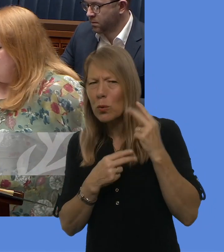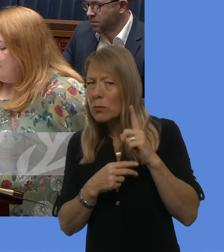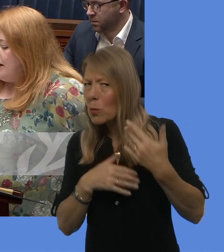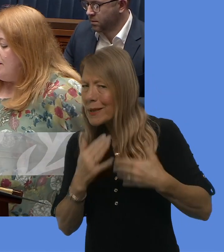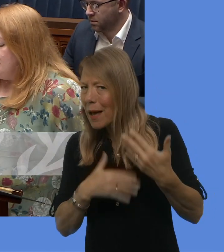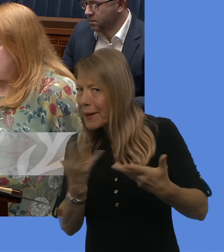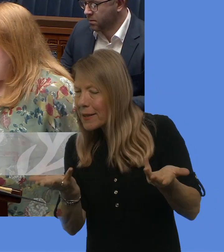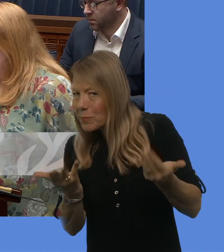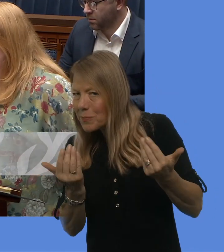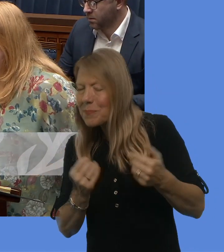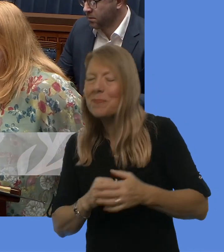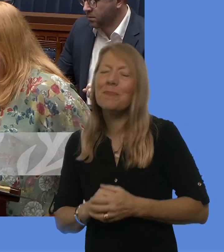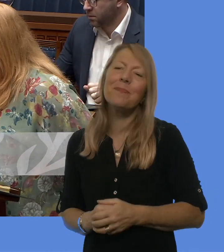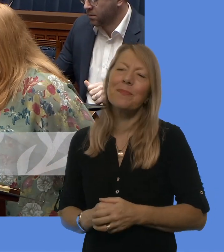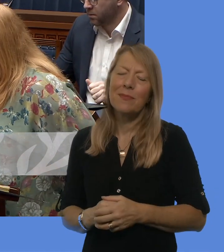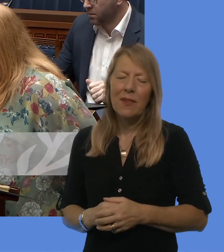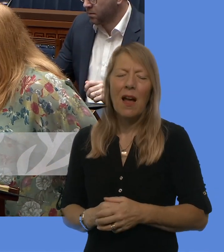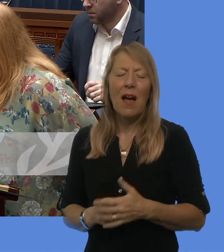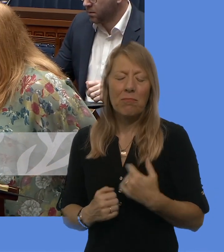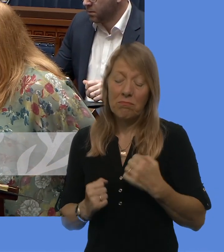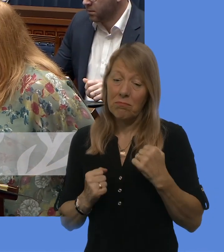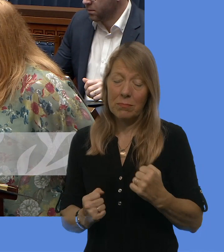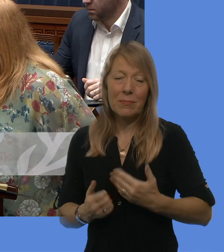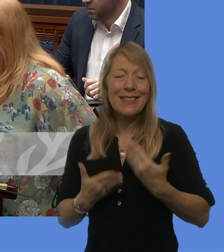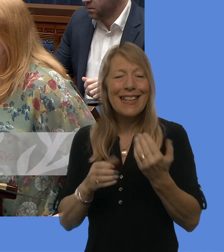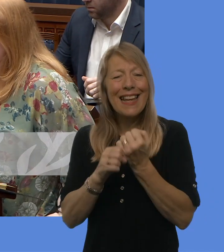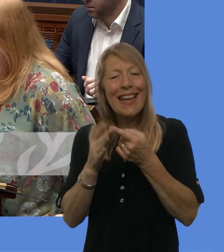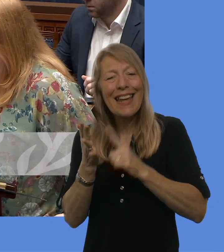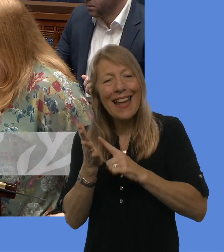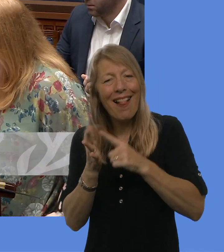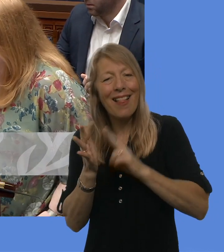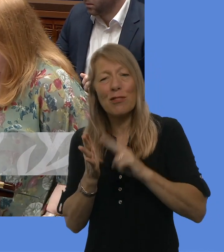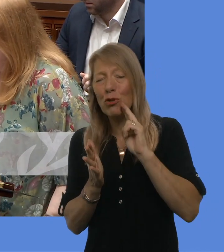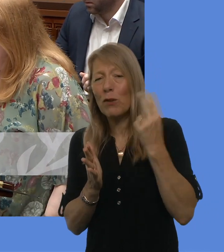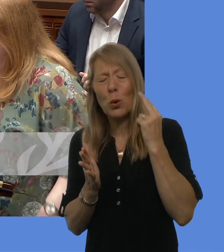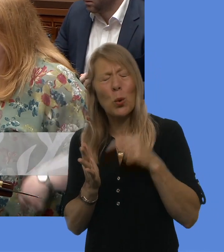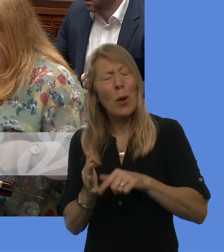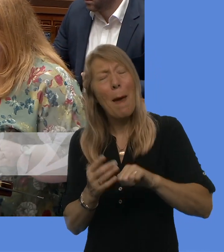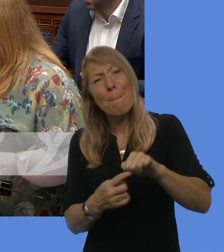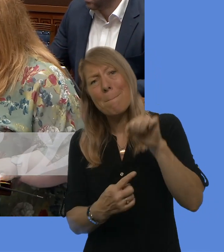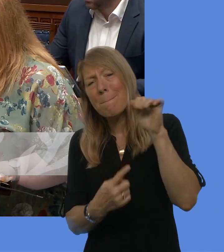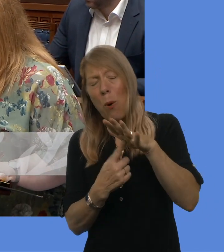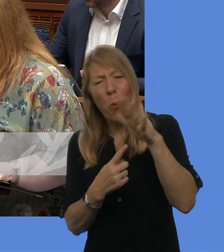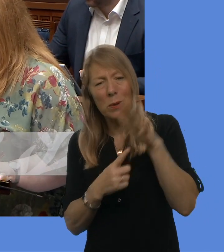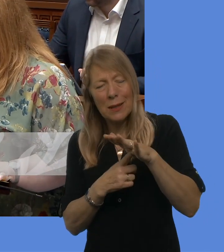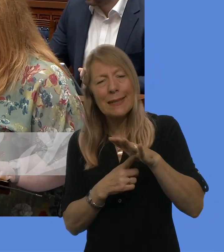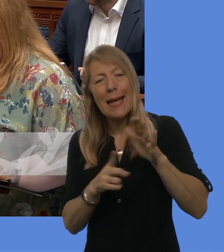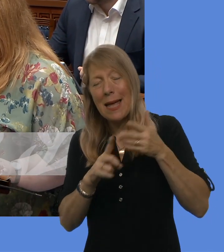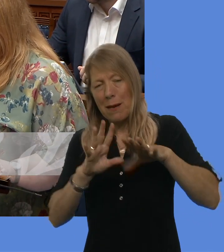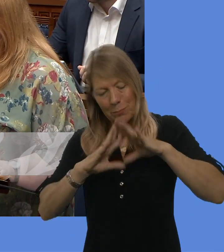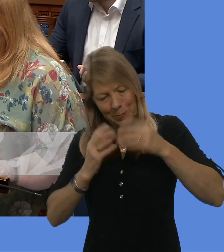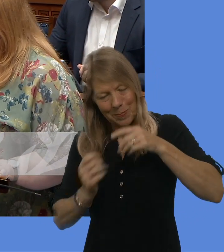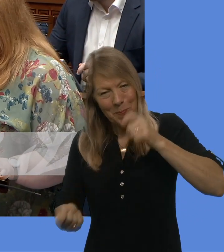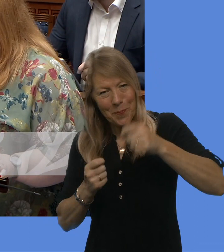remain fully committed to the full implementation of the Gillen Review. It is a transformational programme, but it requires a collaborative approach across